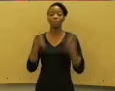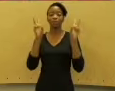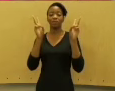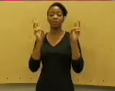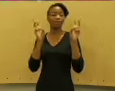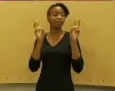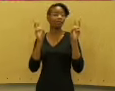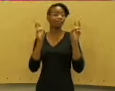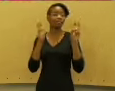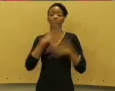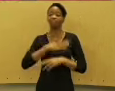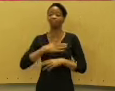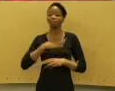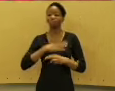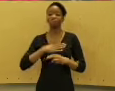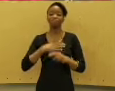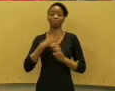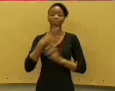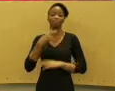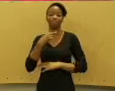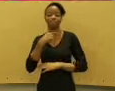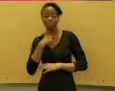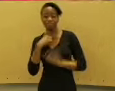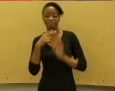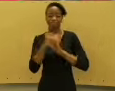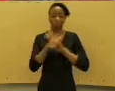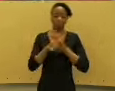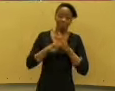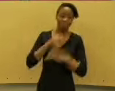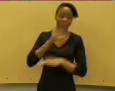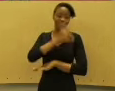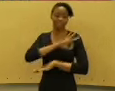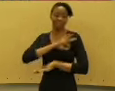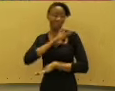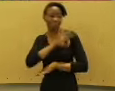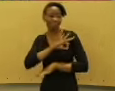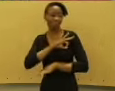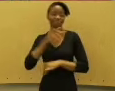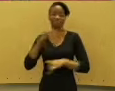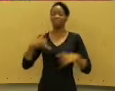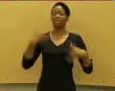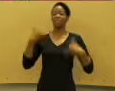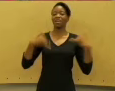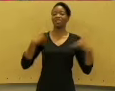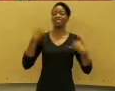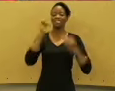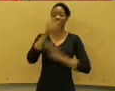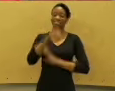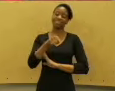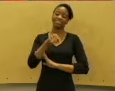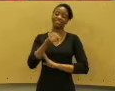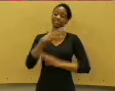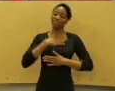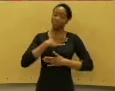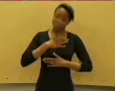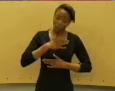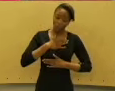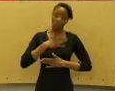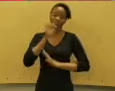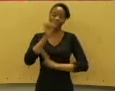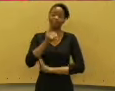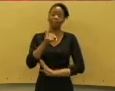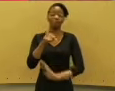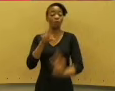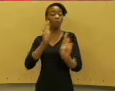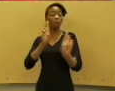affect, emotion, embarrassment, shame, pleasure are coming up on both days, and we're truly grateful. And we really